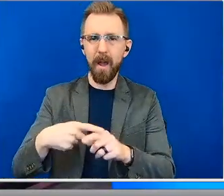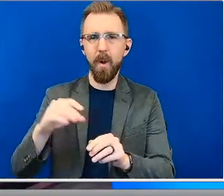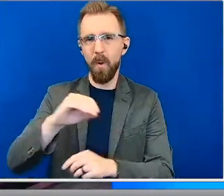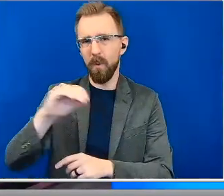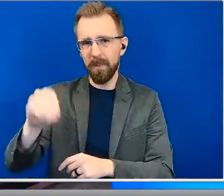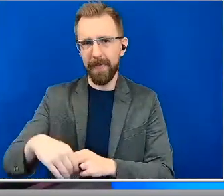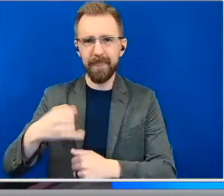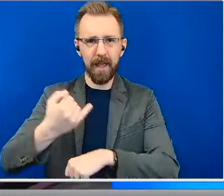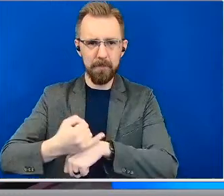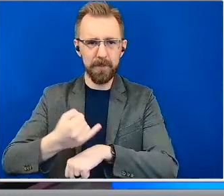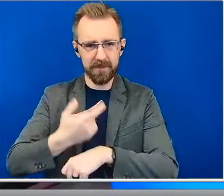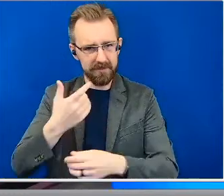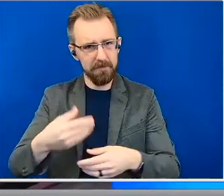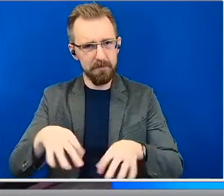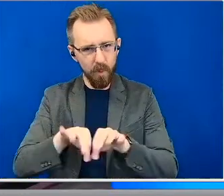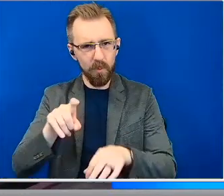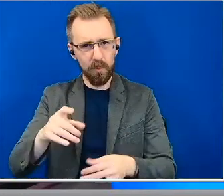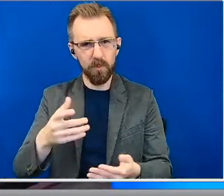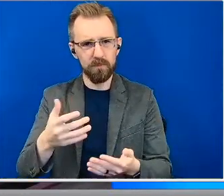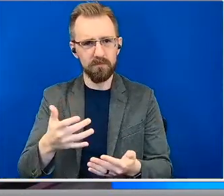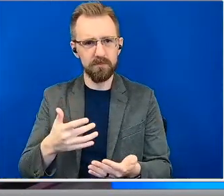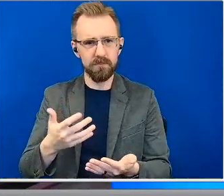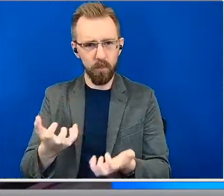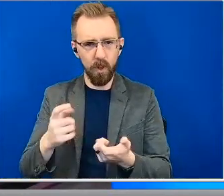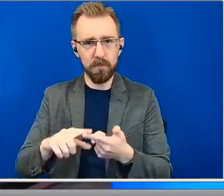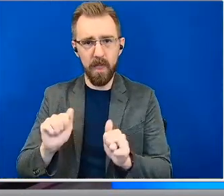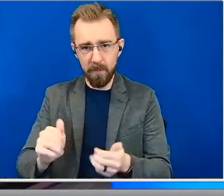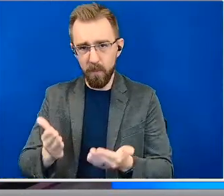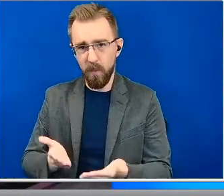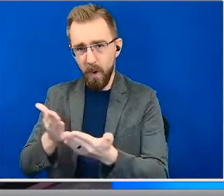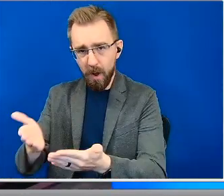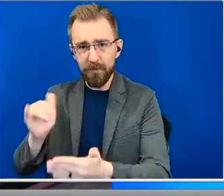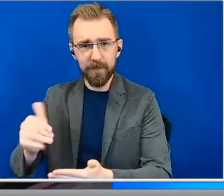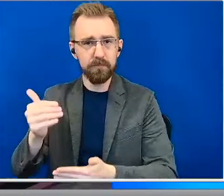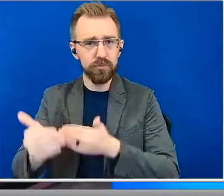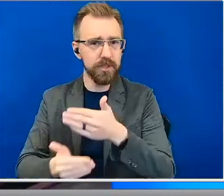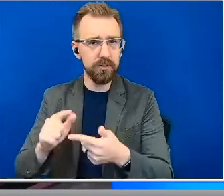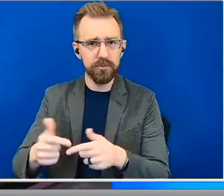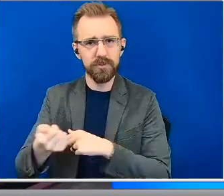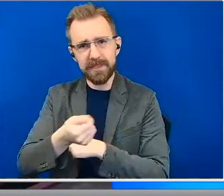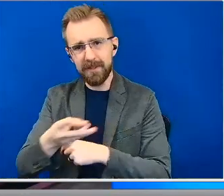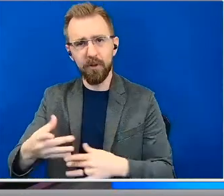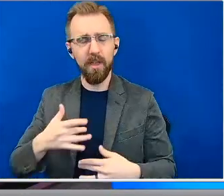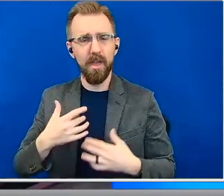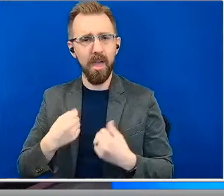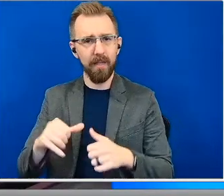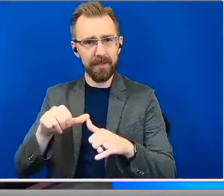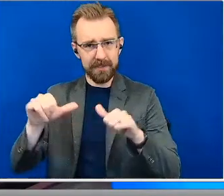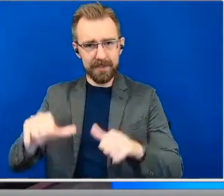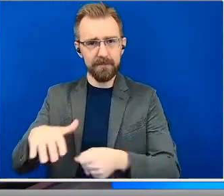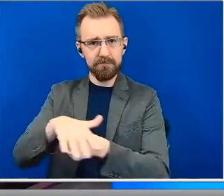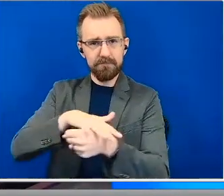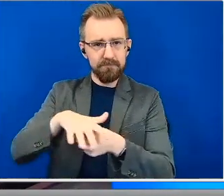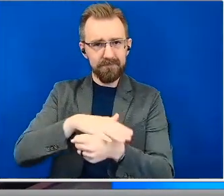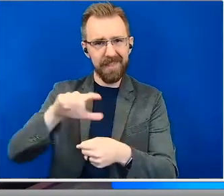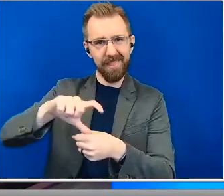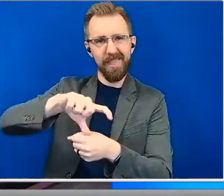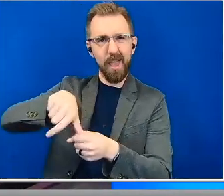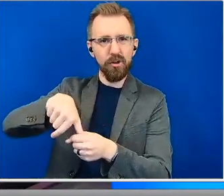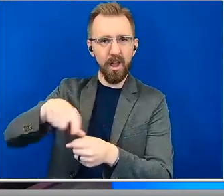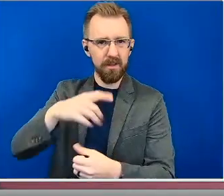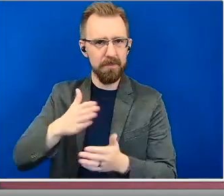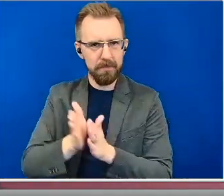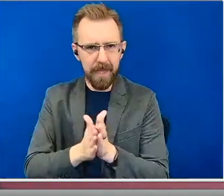feel, to be able to offer this procedure to multiple health system locations in the area. You're passionate about that. Very much so.